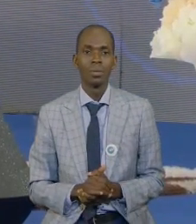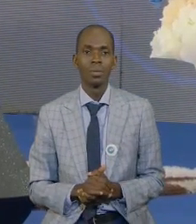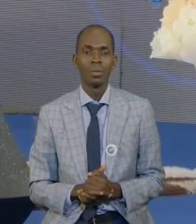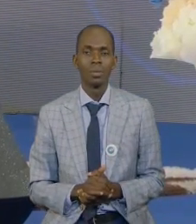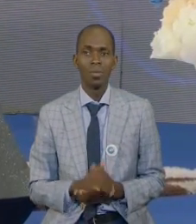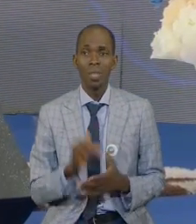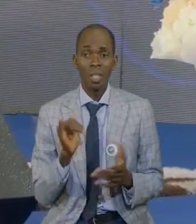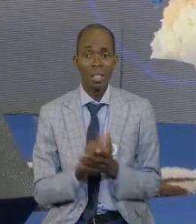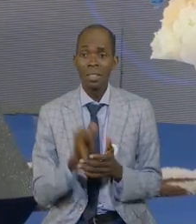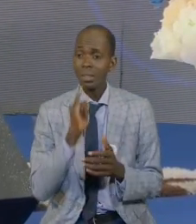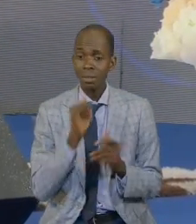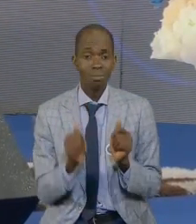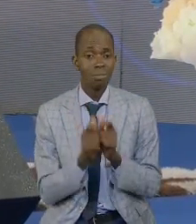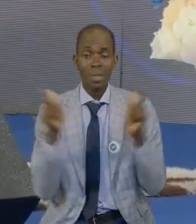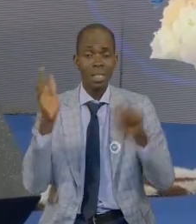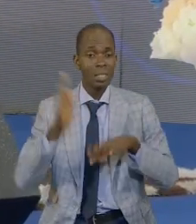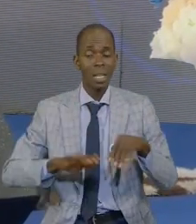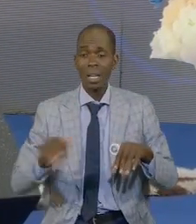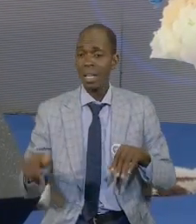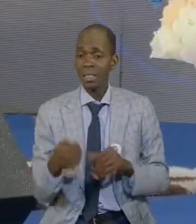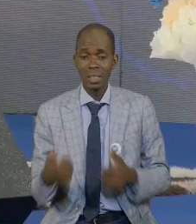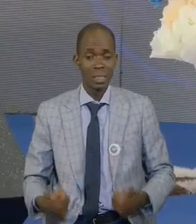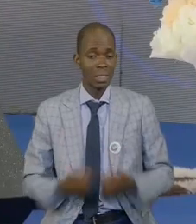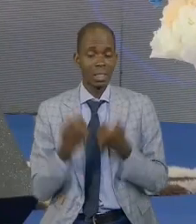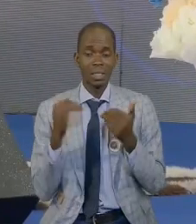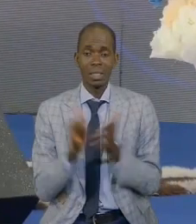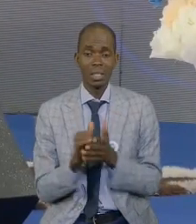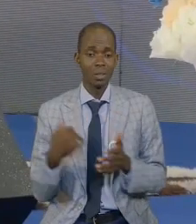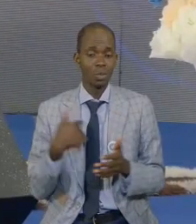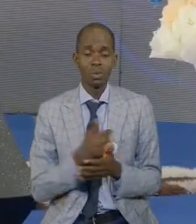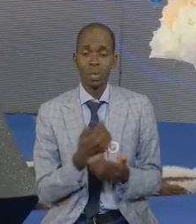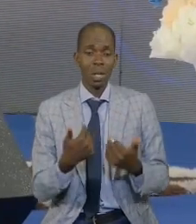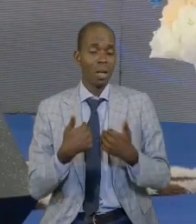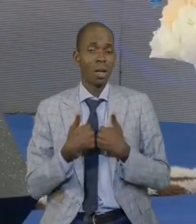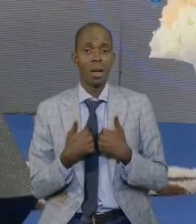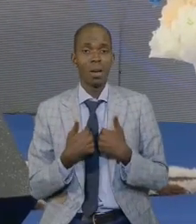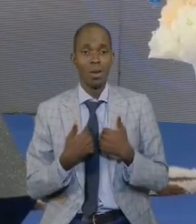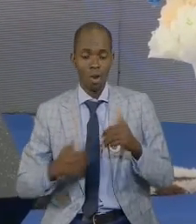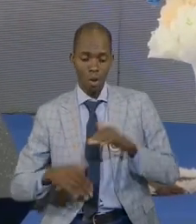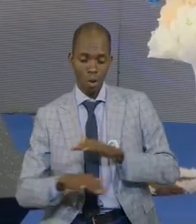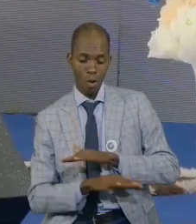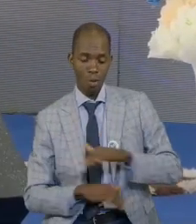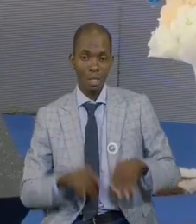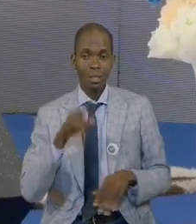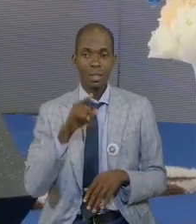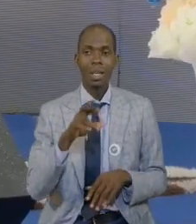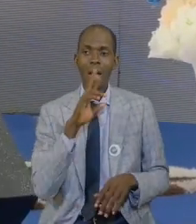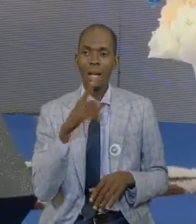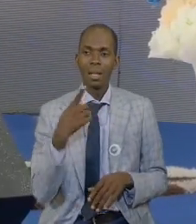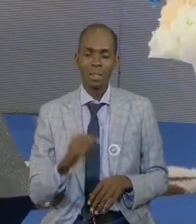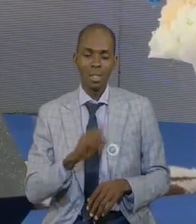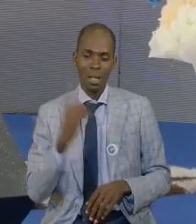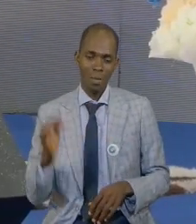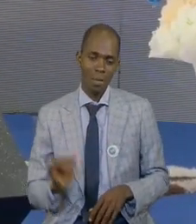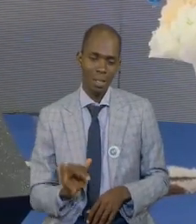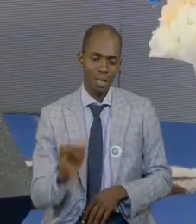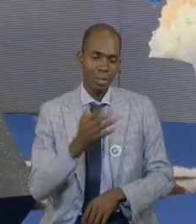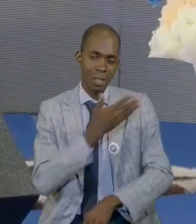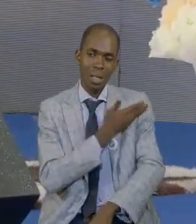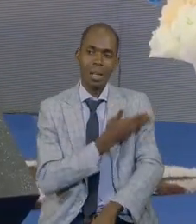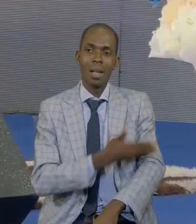better than any challenge will face underneath the ear the Everlasting Arms